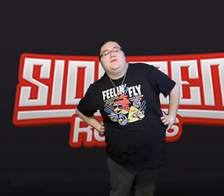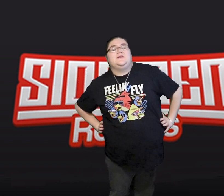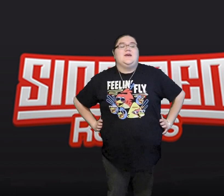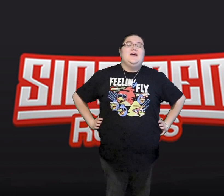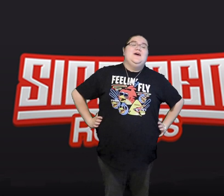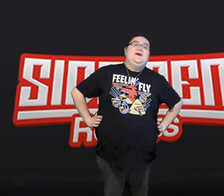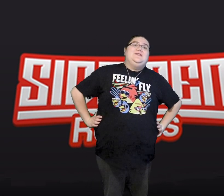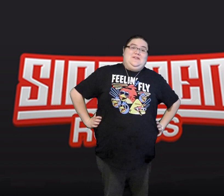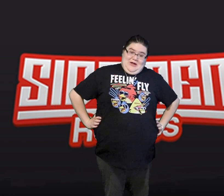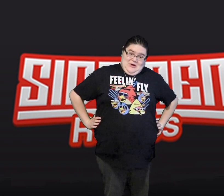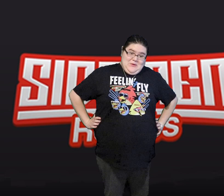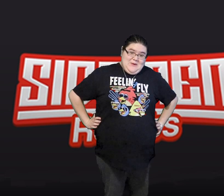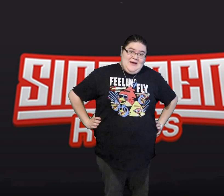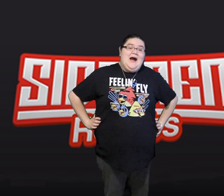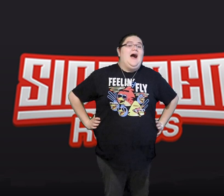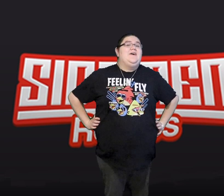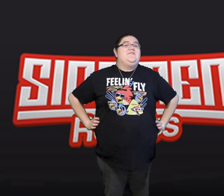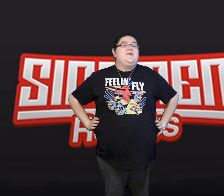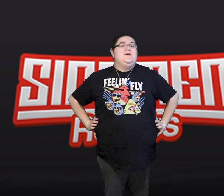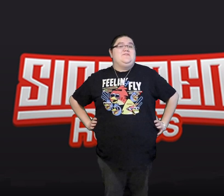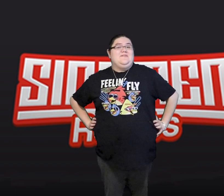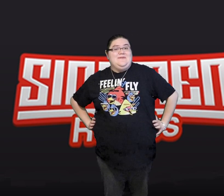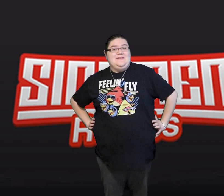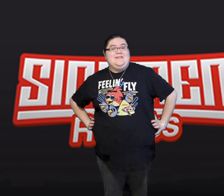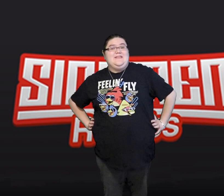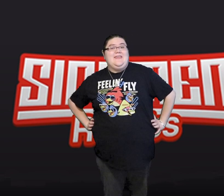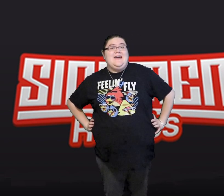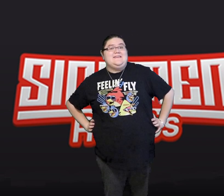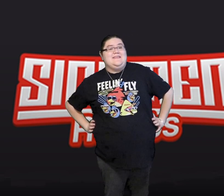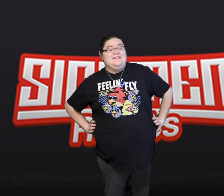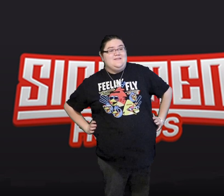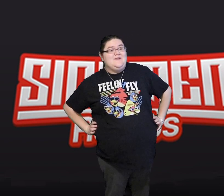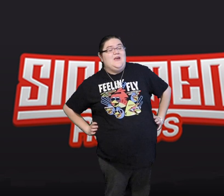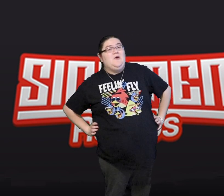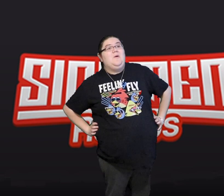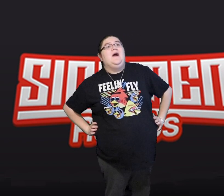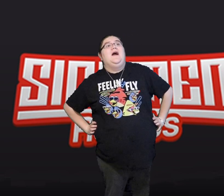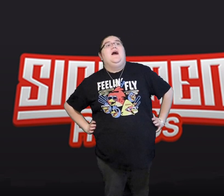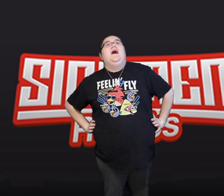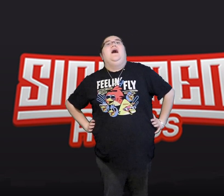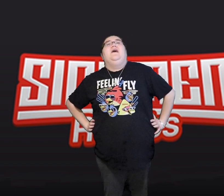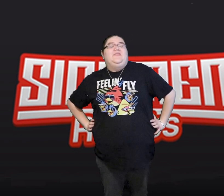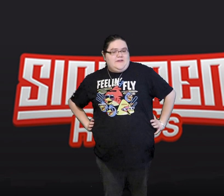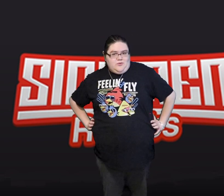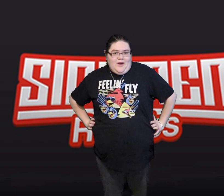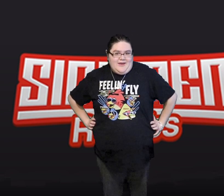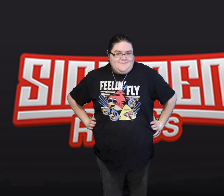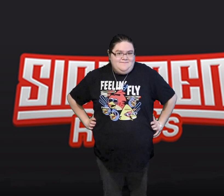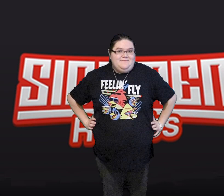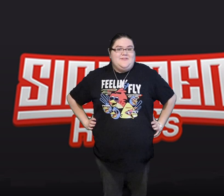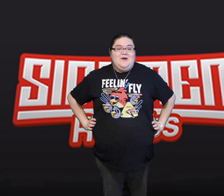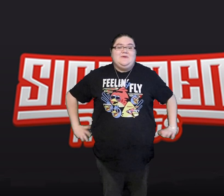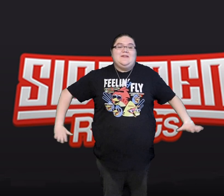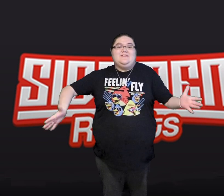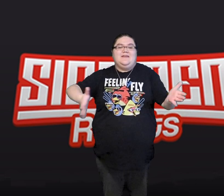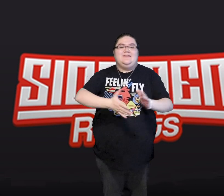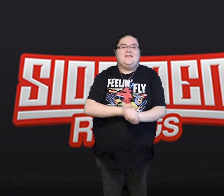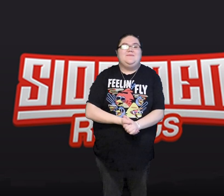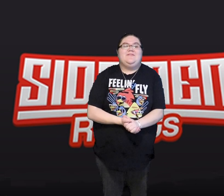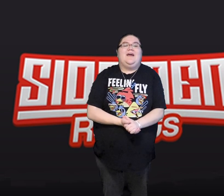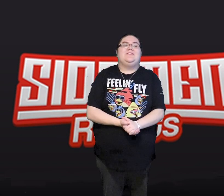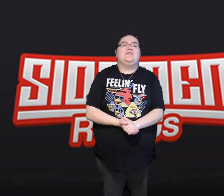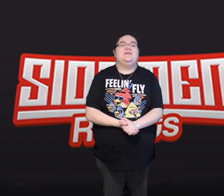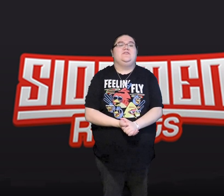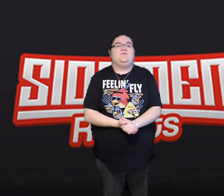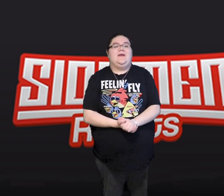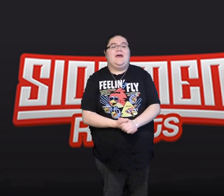React first. So, if I make references to that in this video, that's why. So, because in the